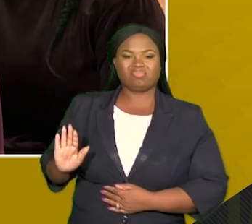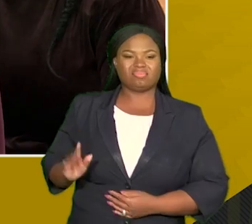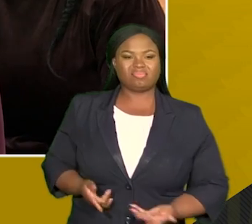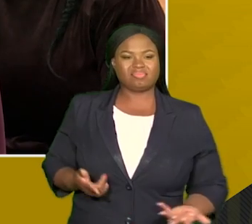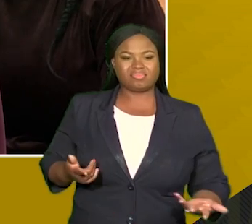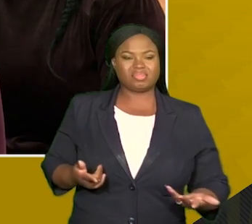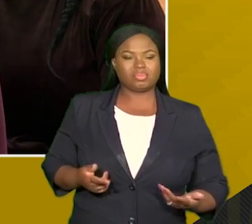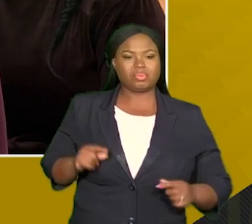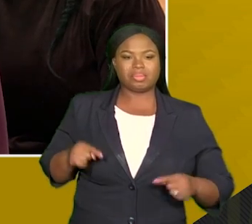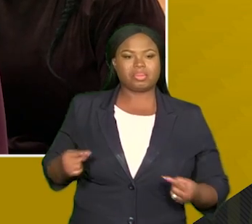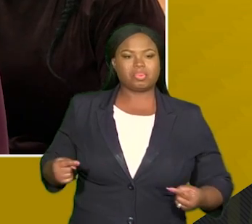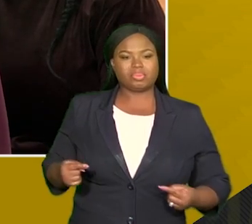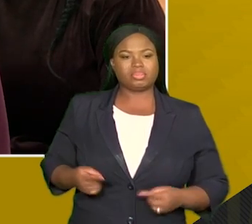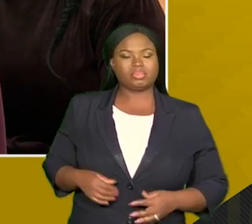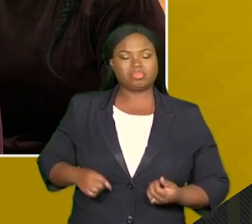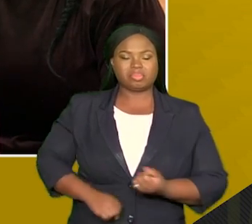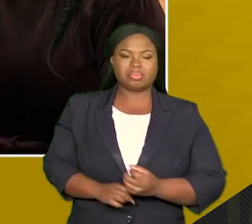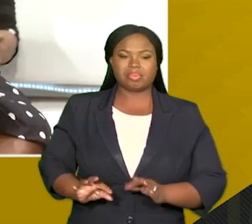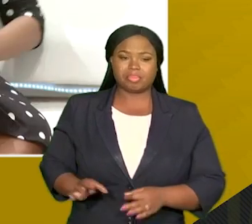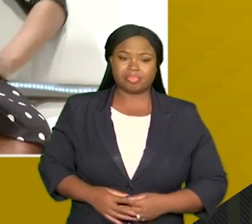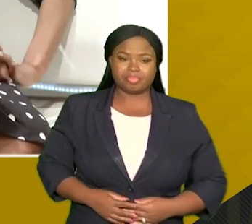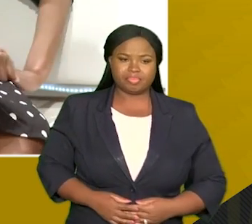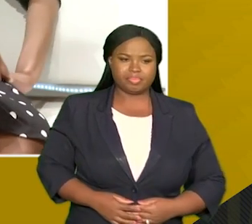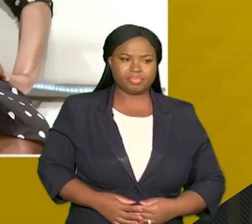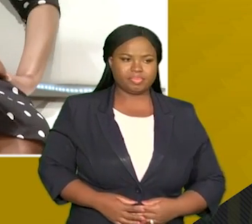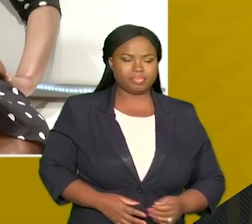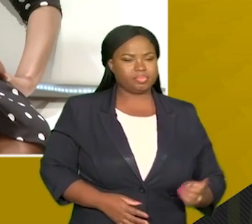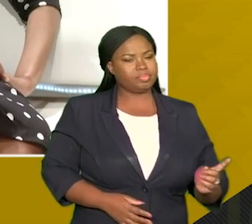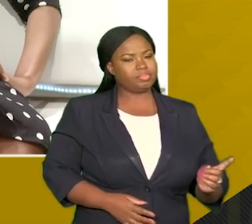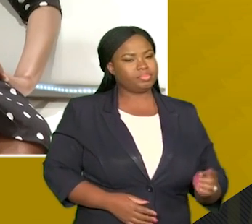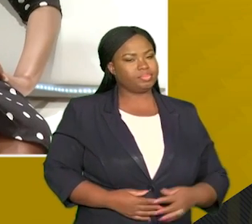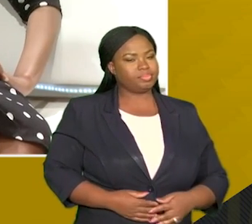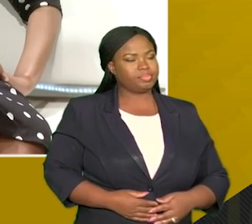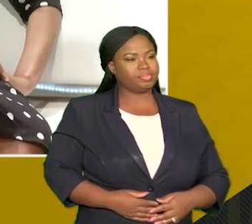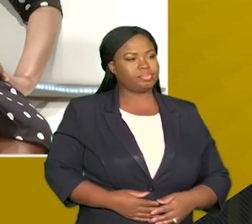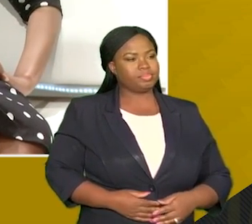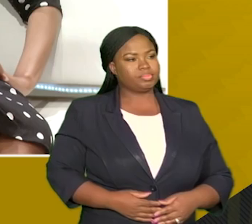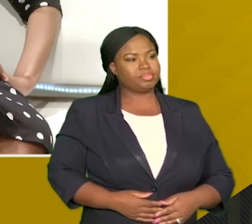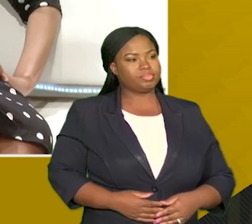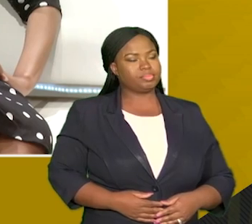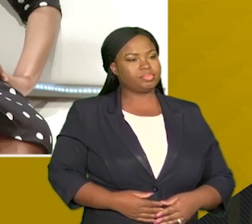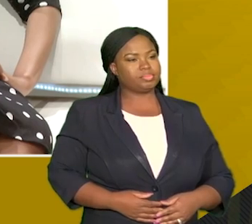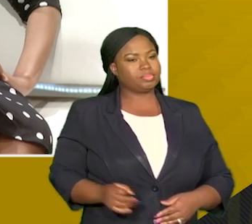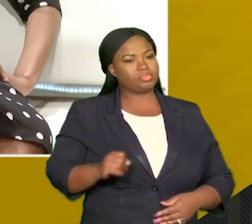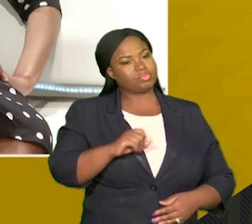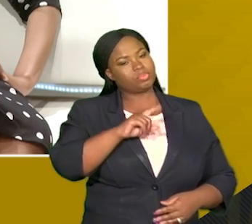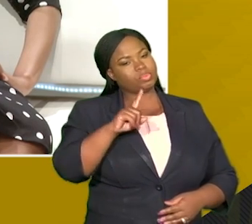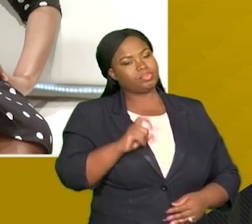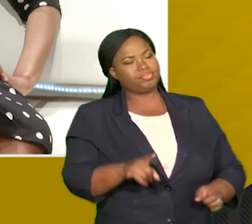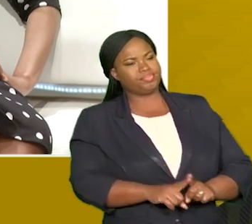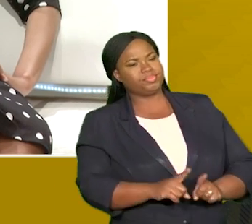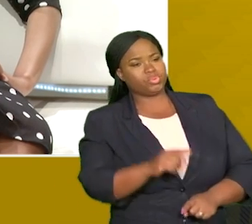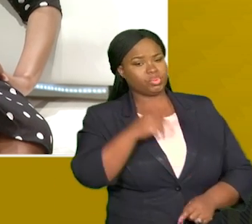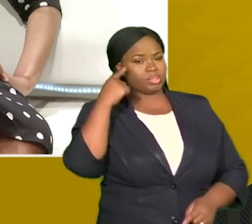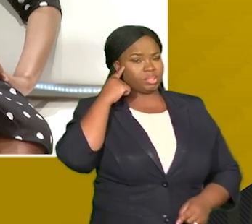have an outlet. And all right. Mama Ball, let me come to you as well with a question that I teach you fun. Do you